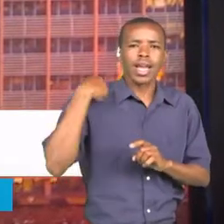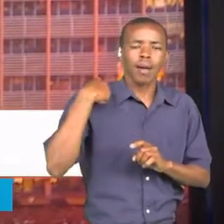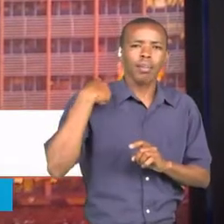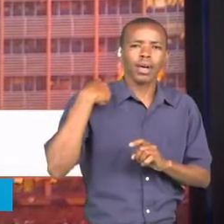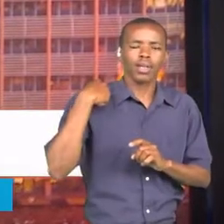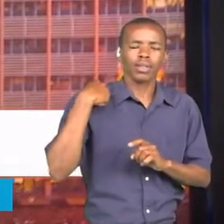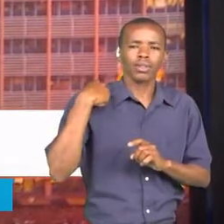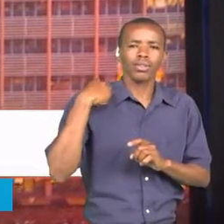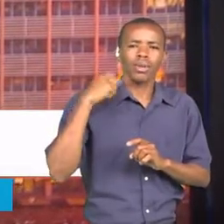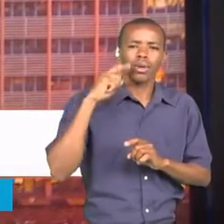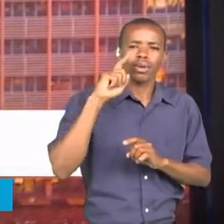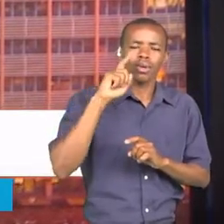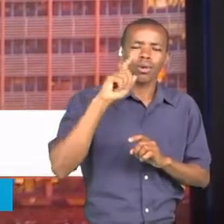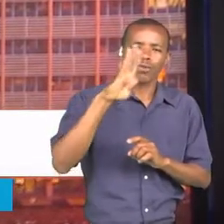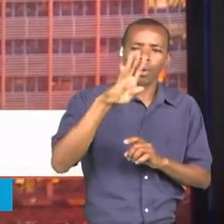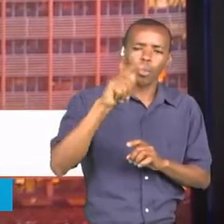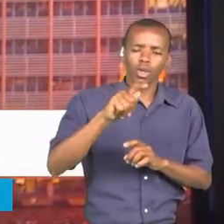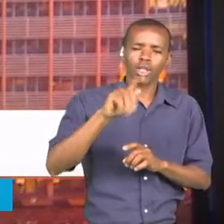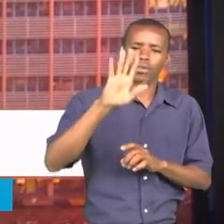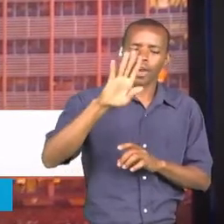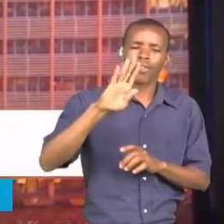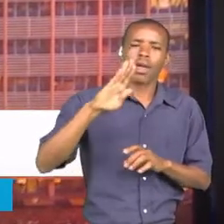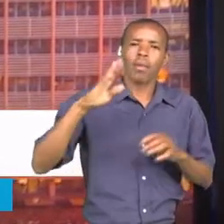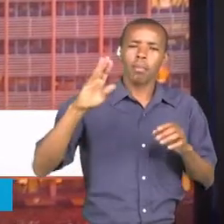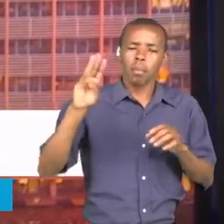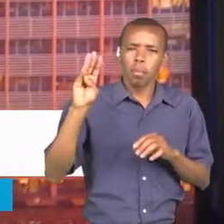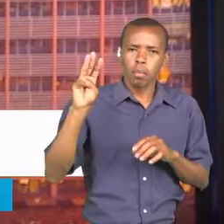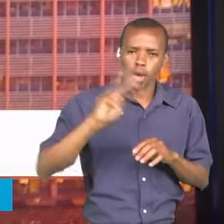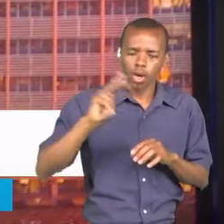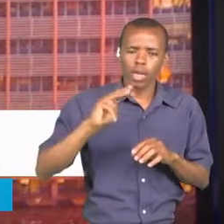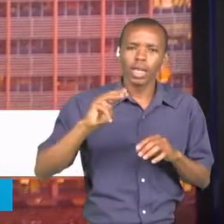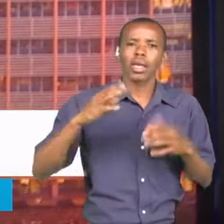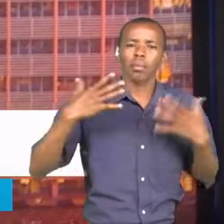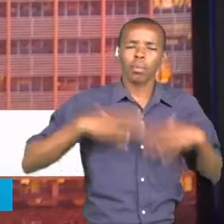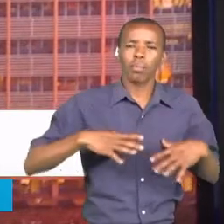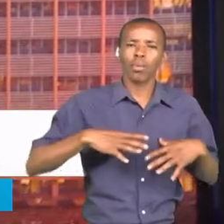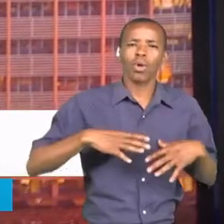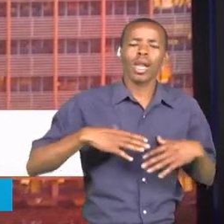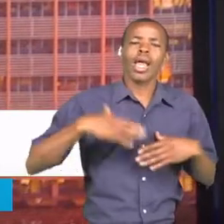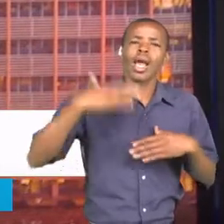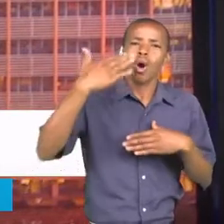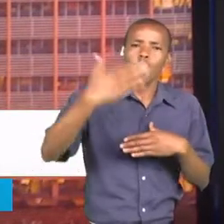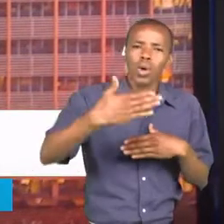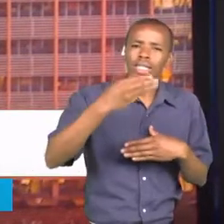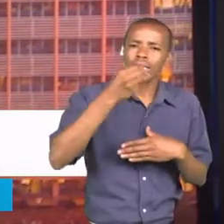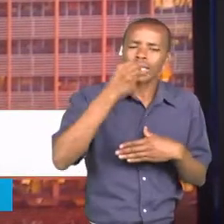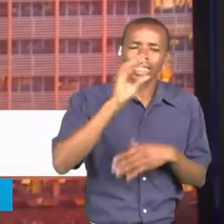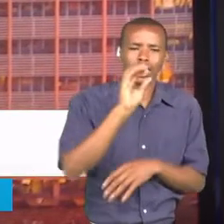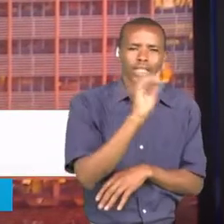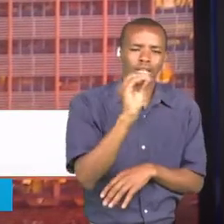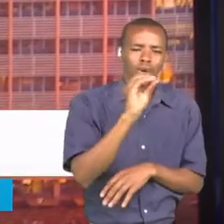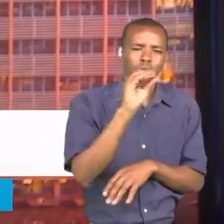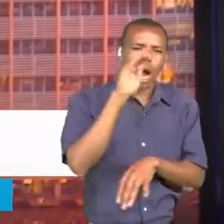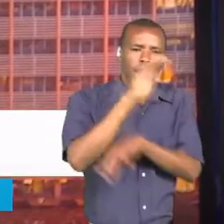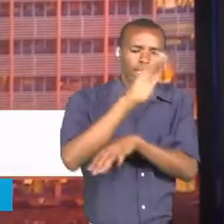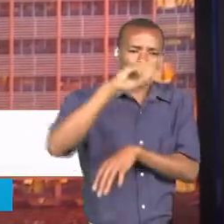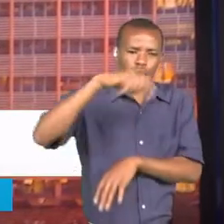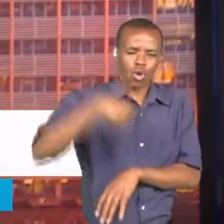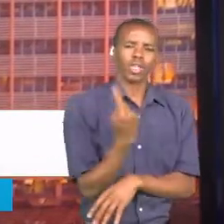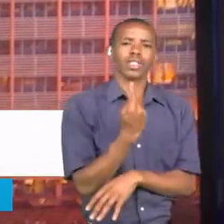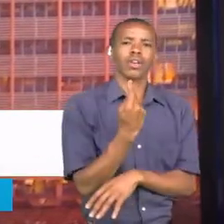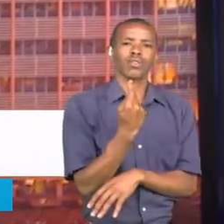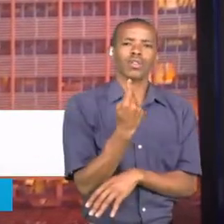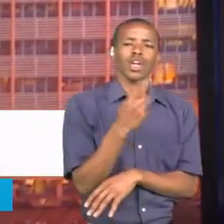5.4 million people who are not having regular meals a day, and you ask yourself, not even in a